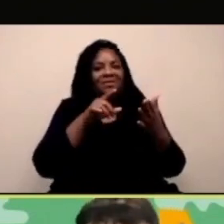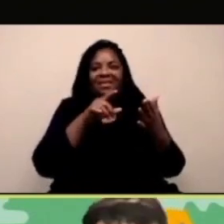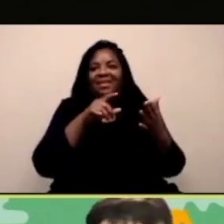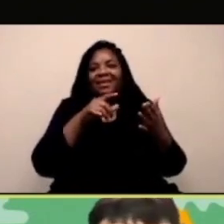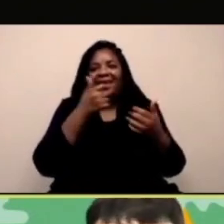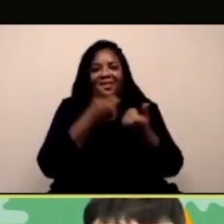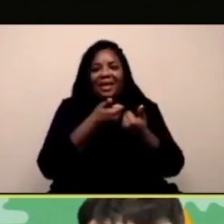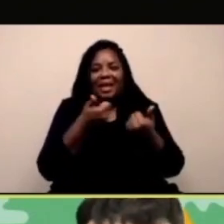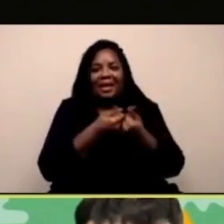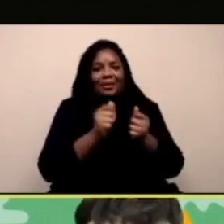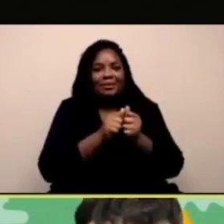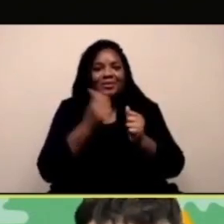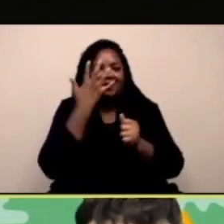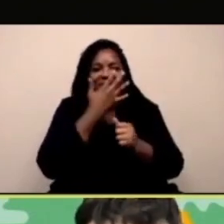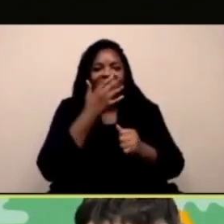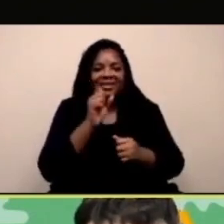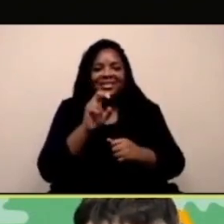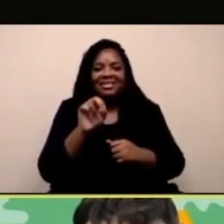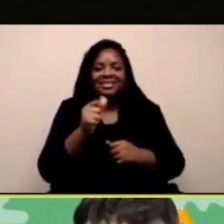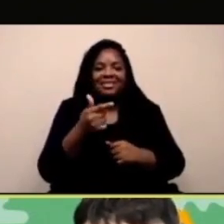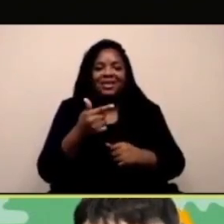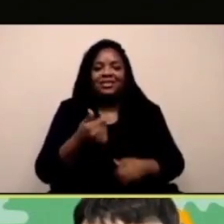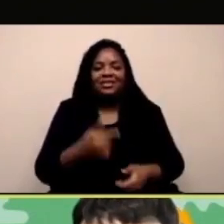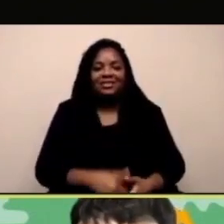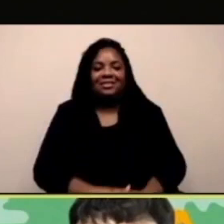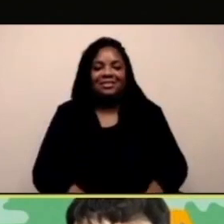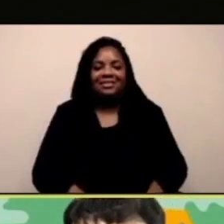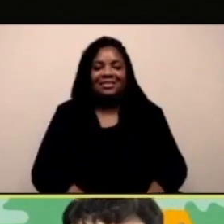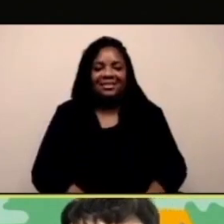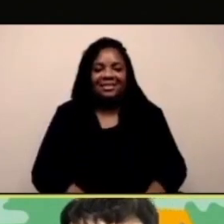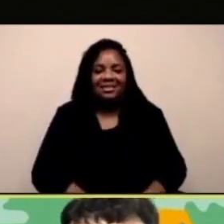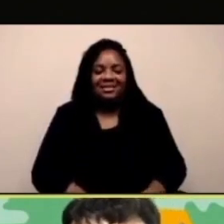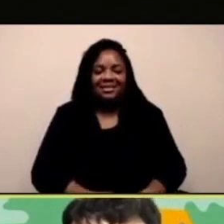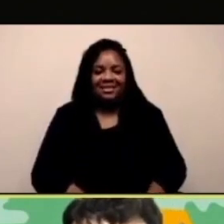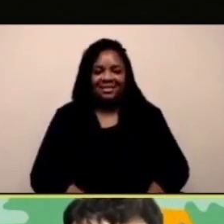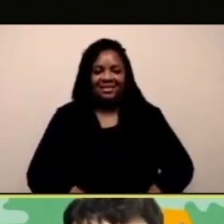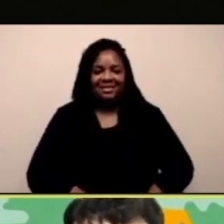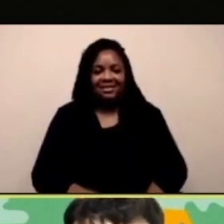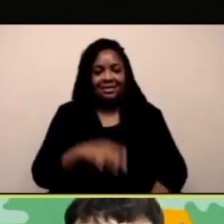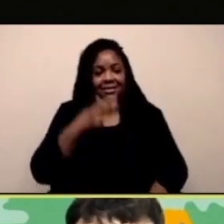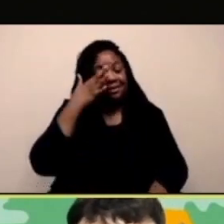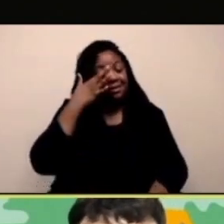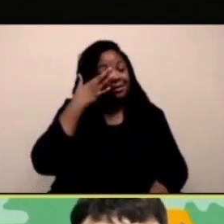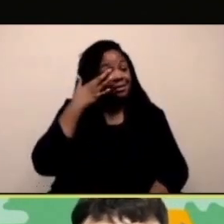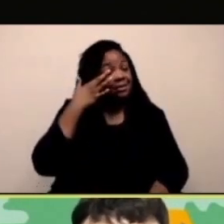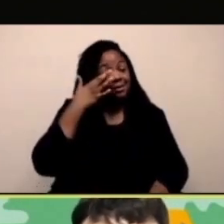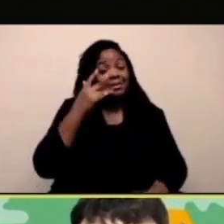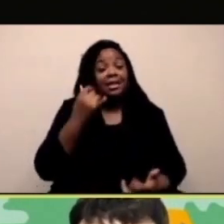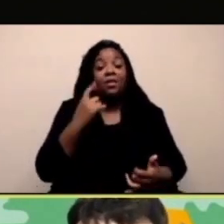really engage body movement. And then the last example here, the